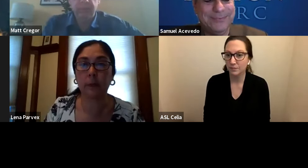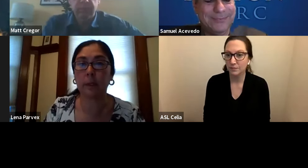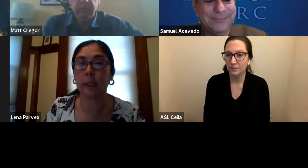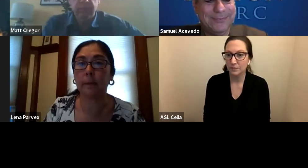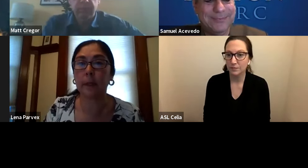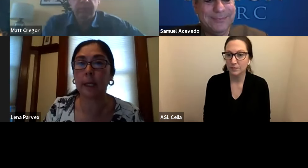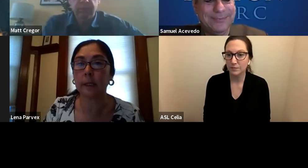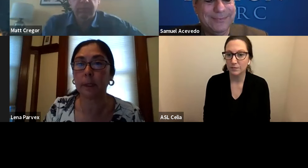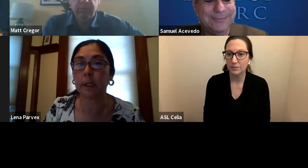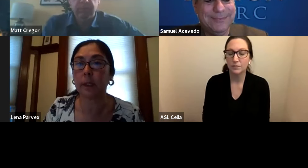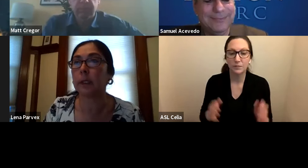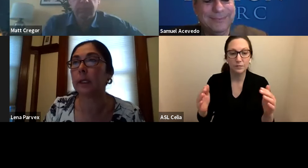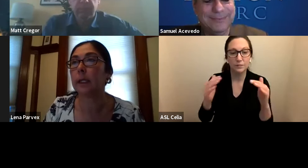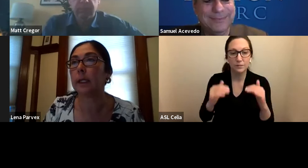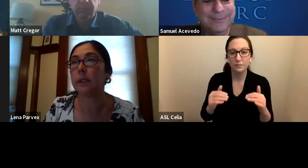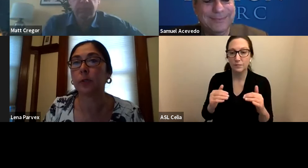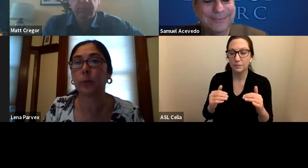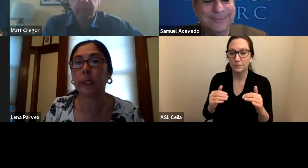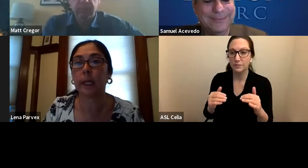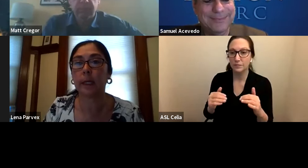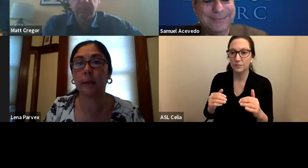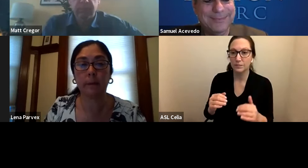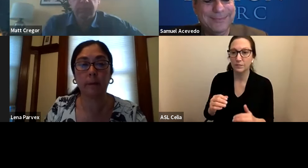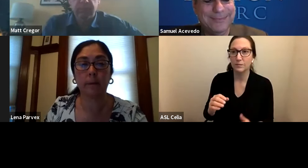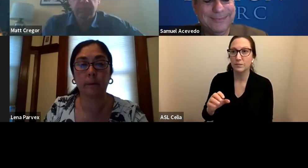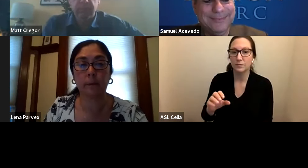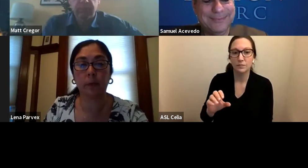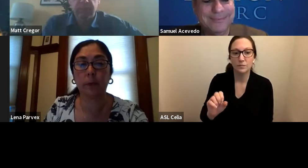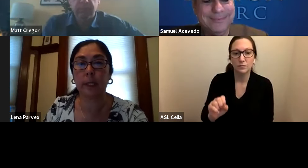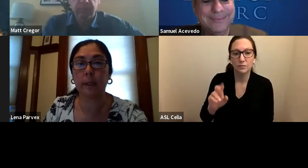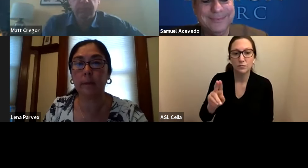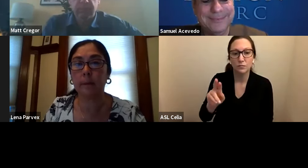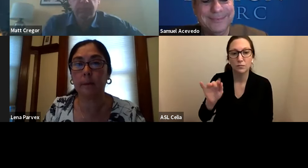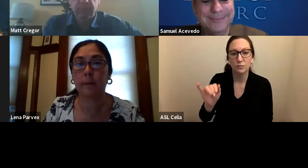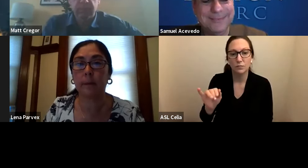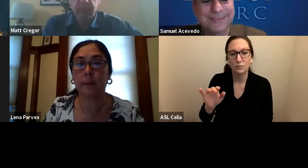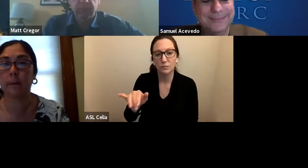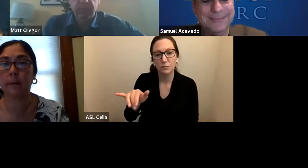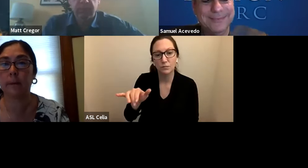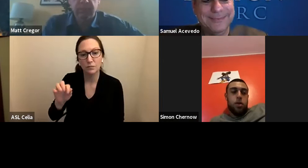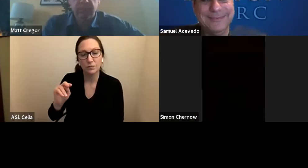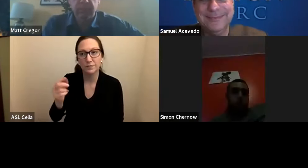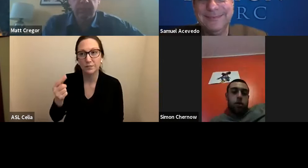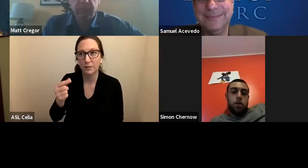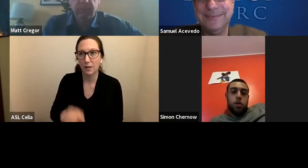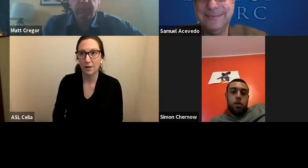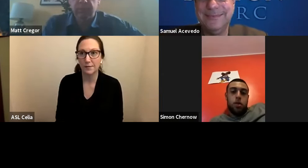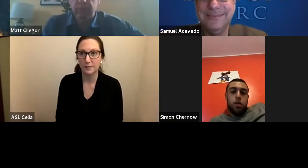Sorry, next speaker is Suri Yang. Suri Yang.